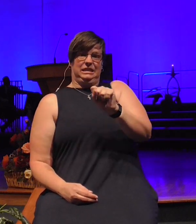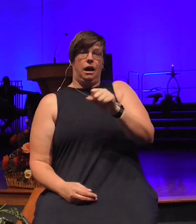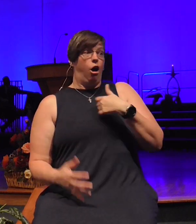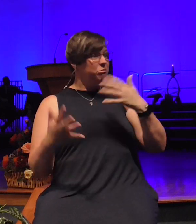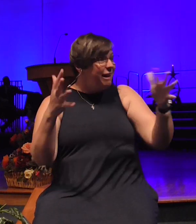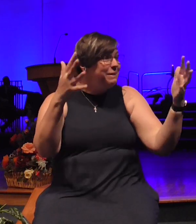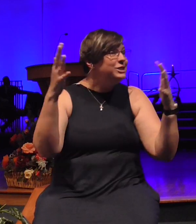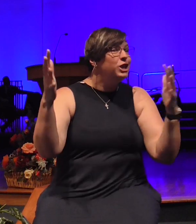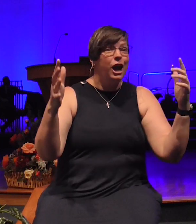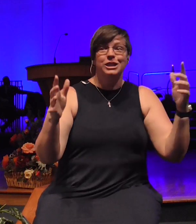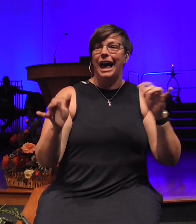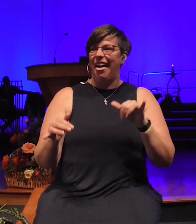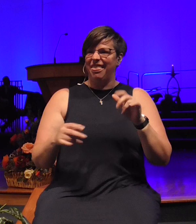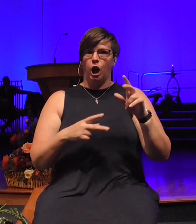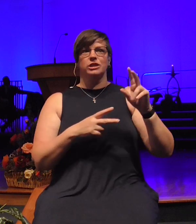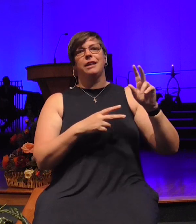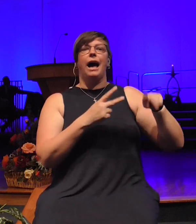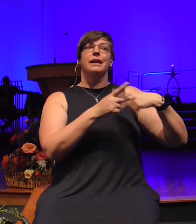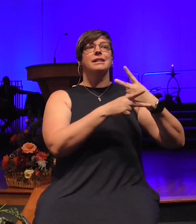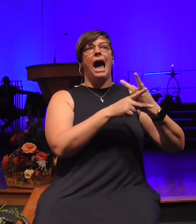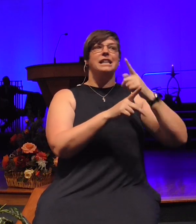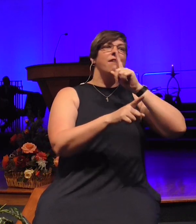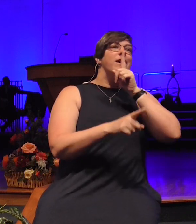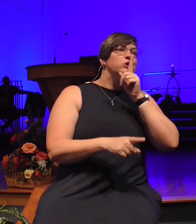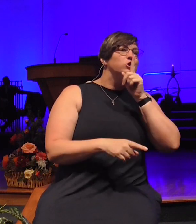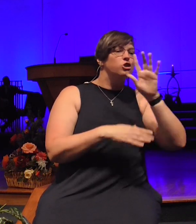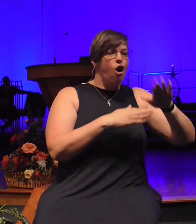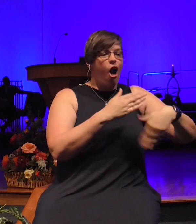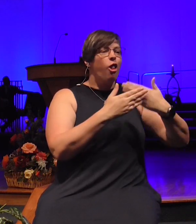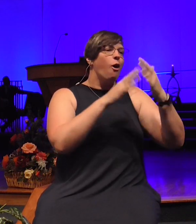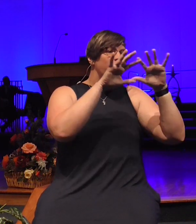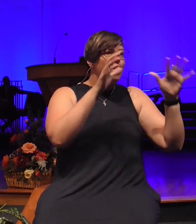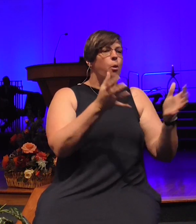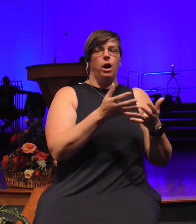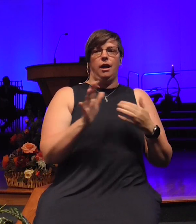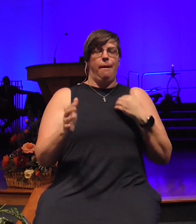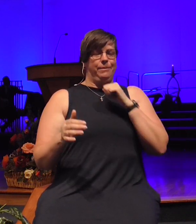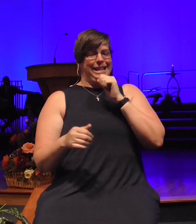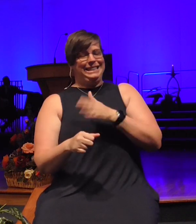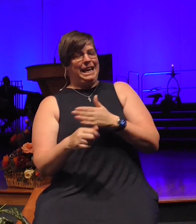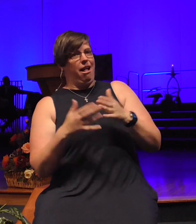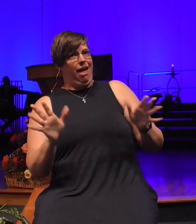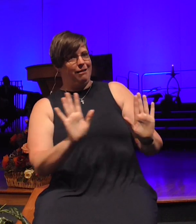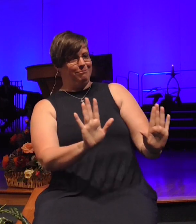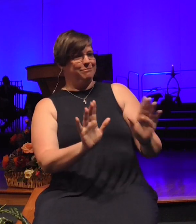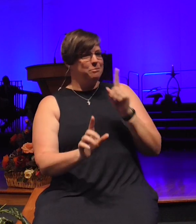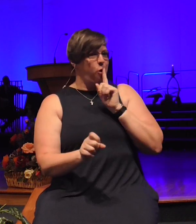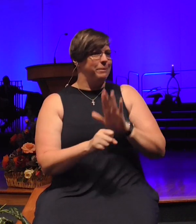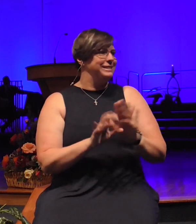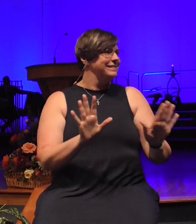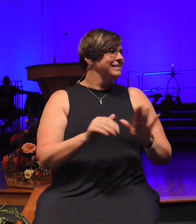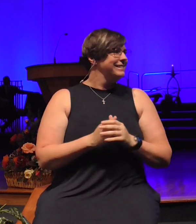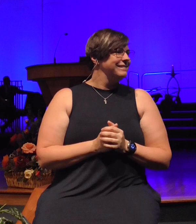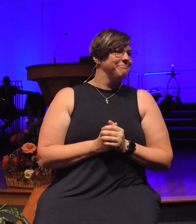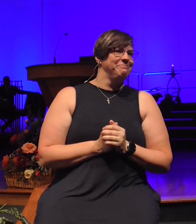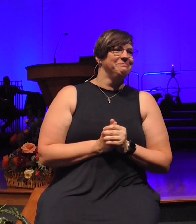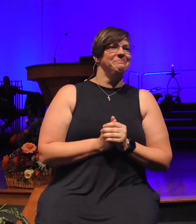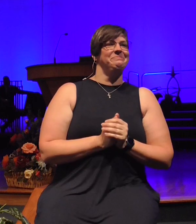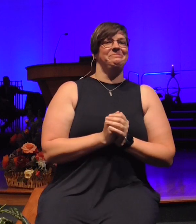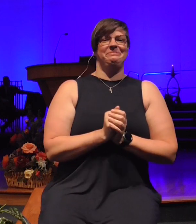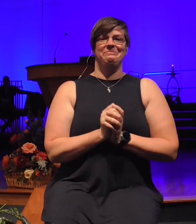yeah. There's a kind of hush all over the world. I won't sing too much today, I promise.